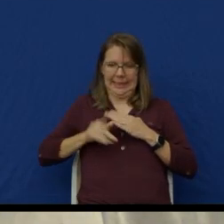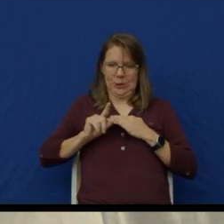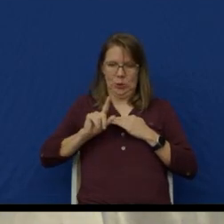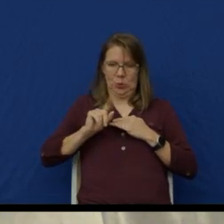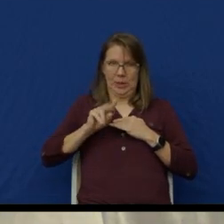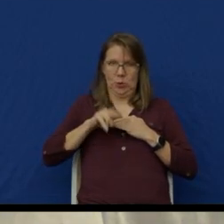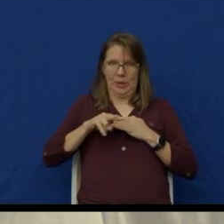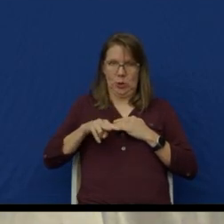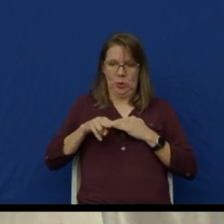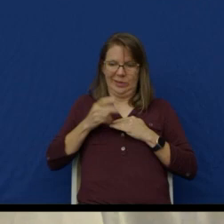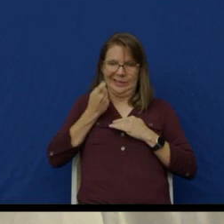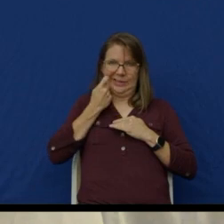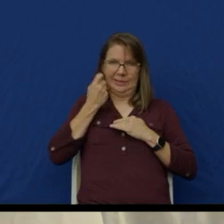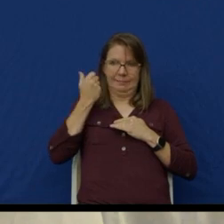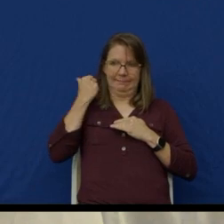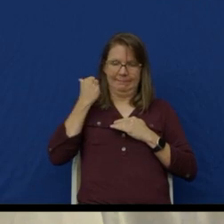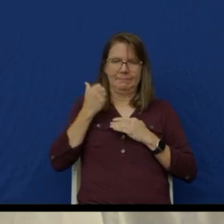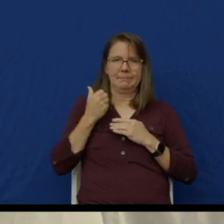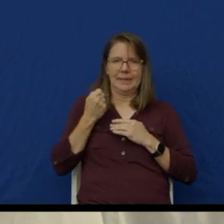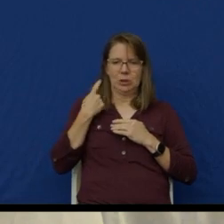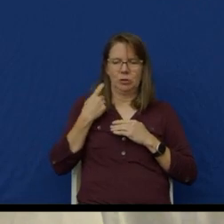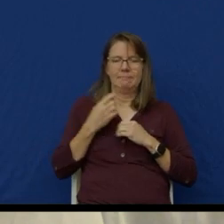2022.